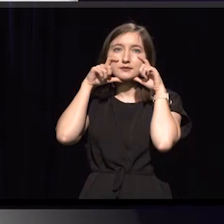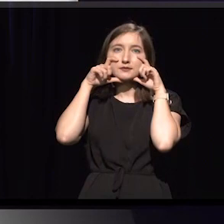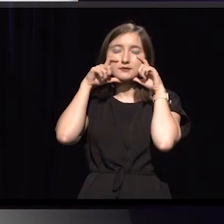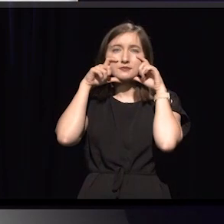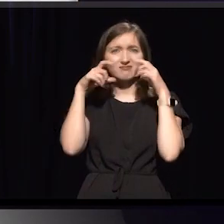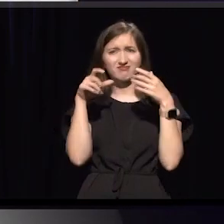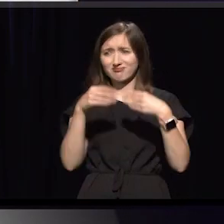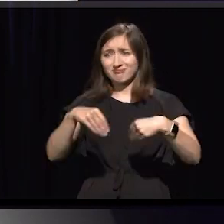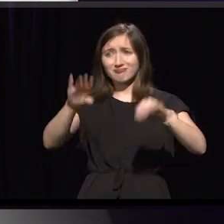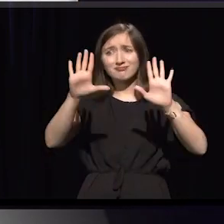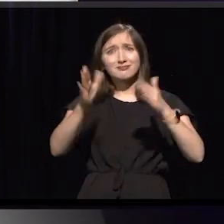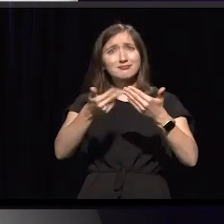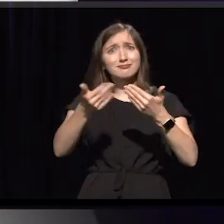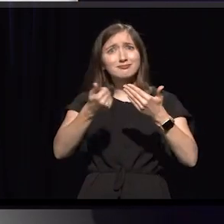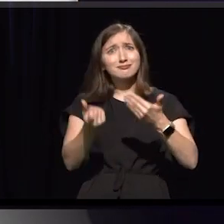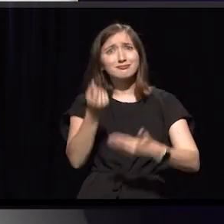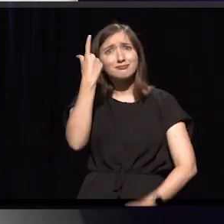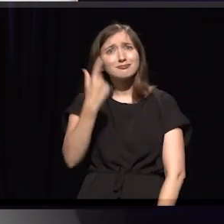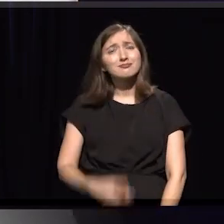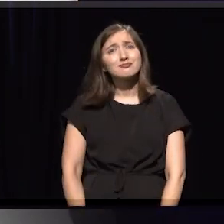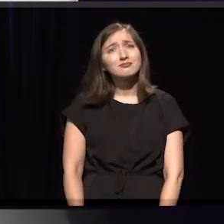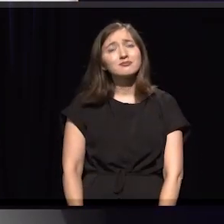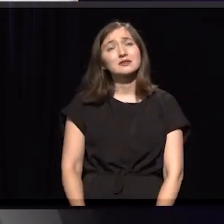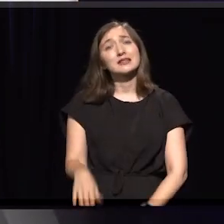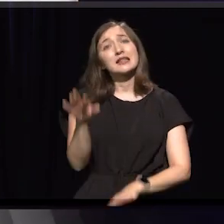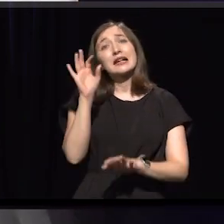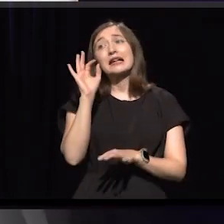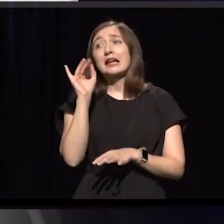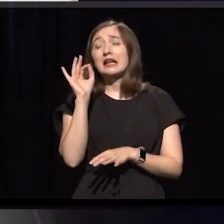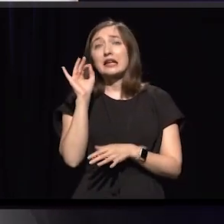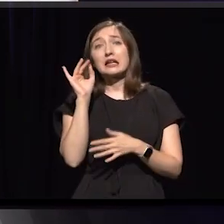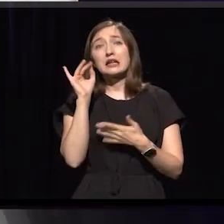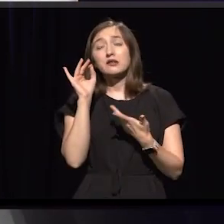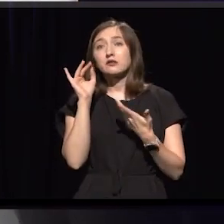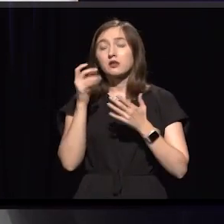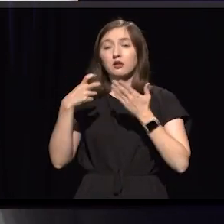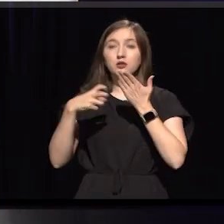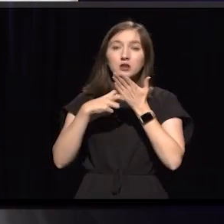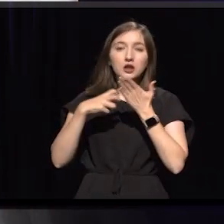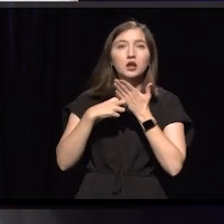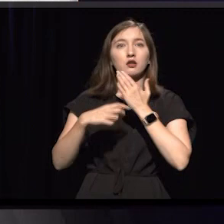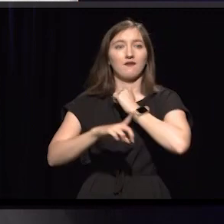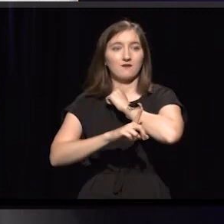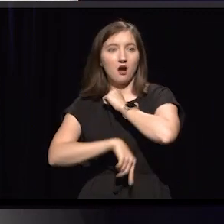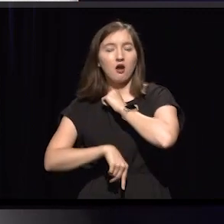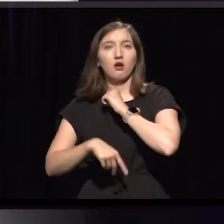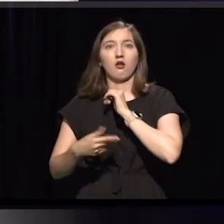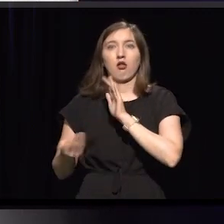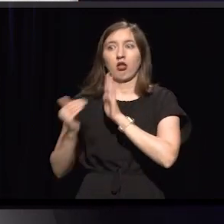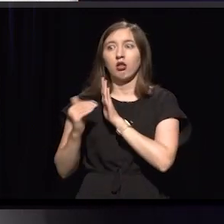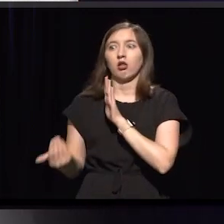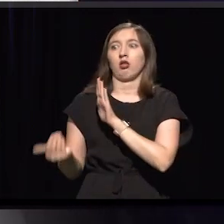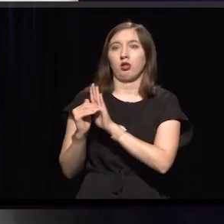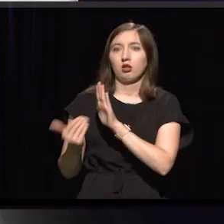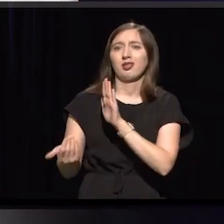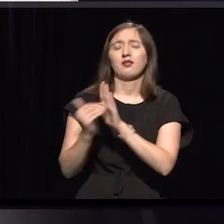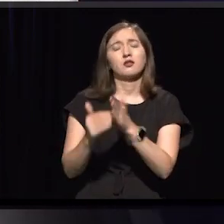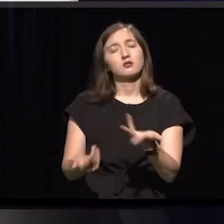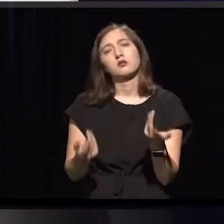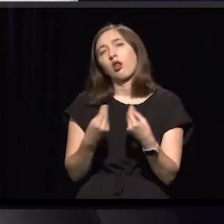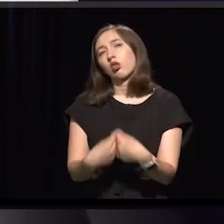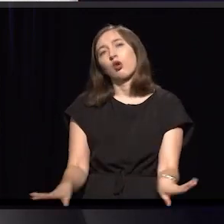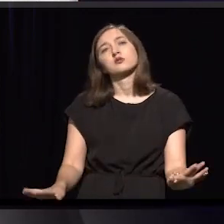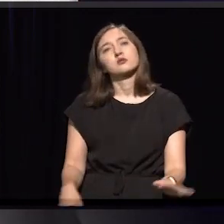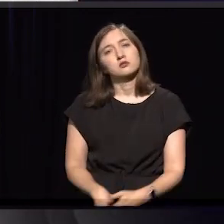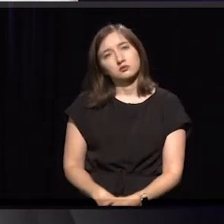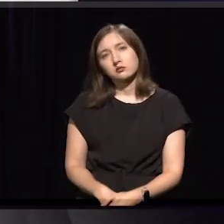If all we have to lean on are tickets and fines to win this pandemic, then we've already lost.